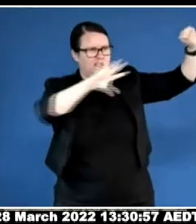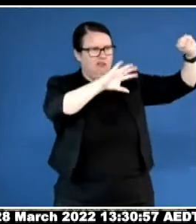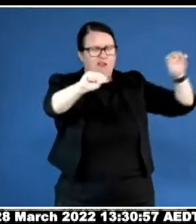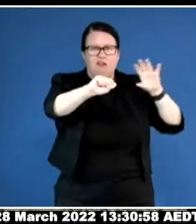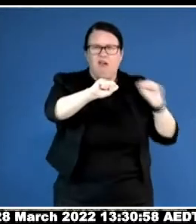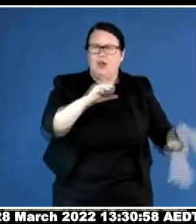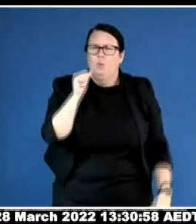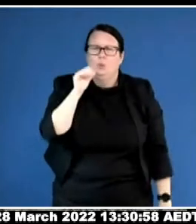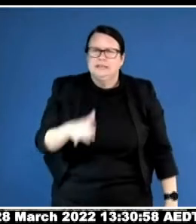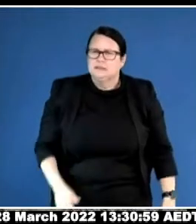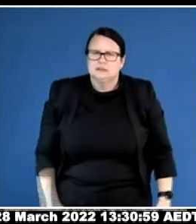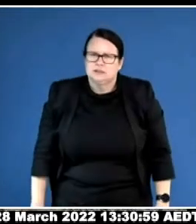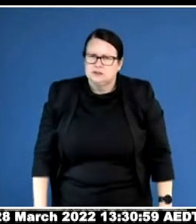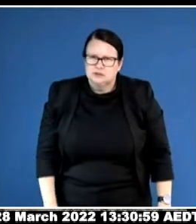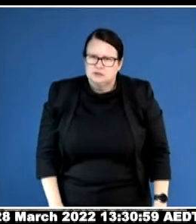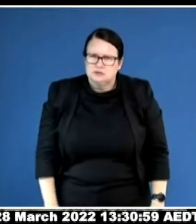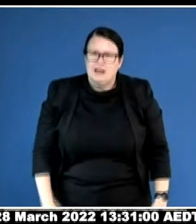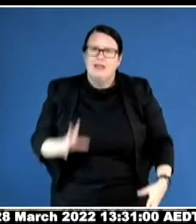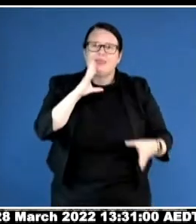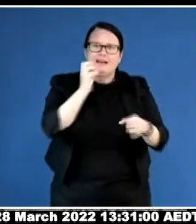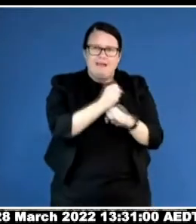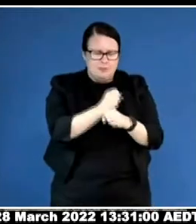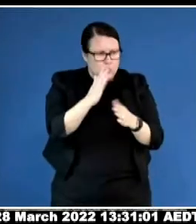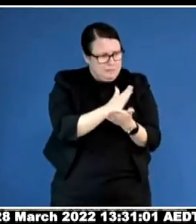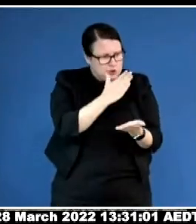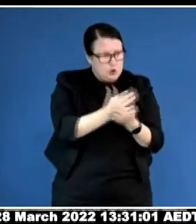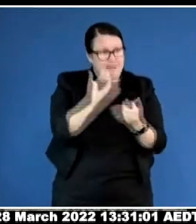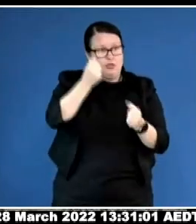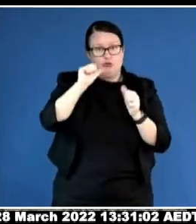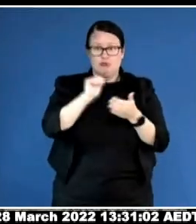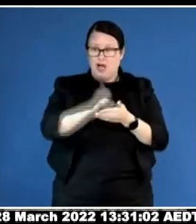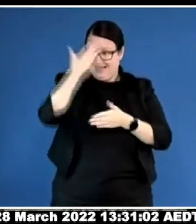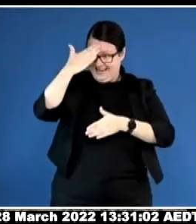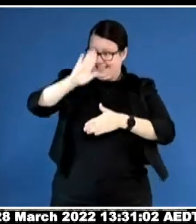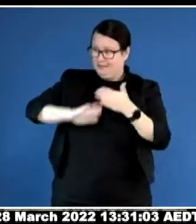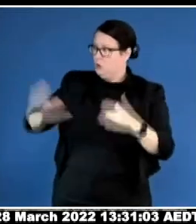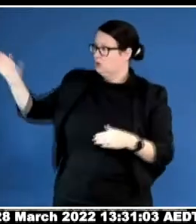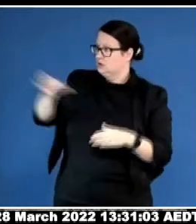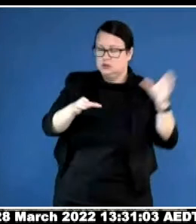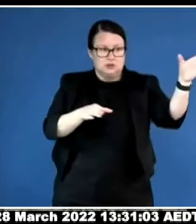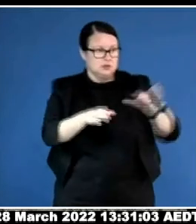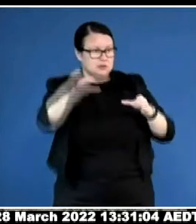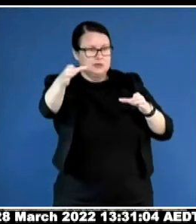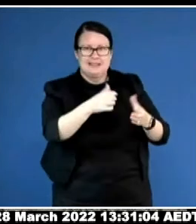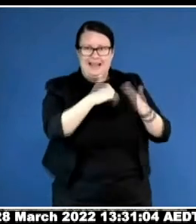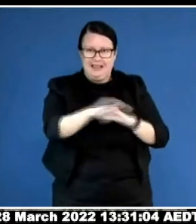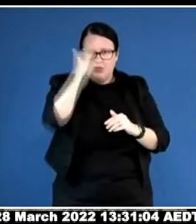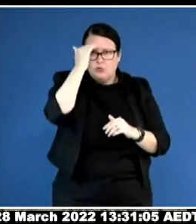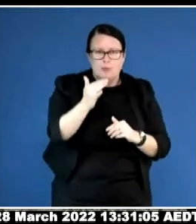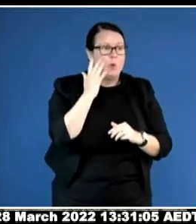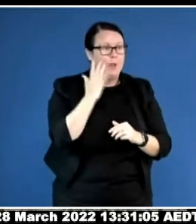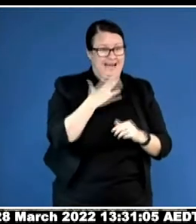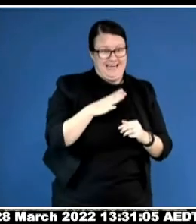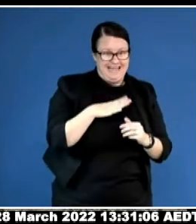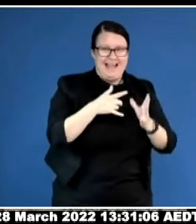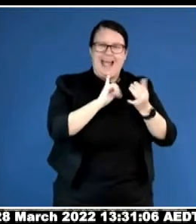be dismantling it. They'd be bringing in the right experts and they'd be talking to the right people when needed, as needed, and more regularly. And I'm